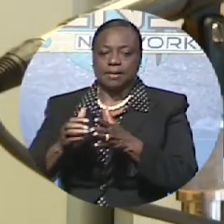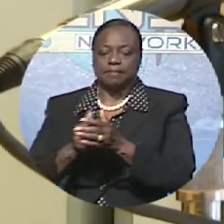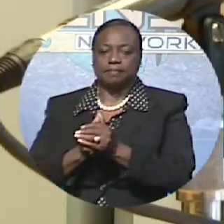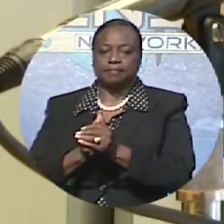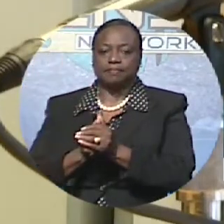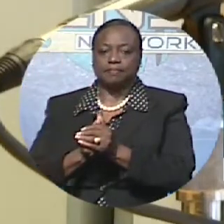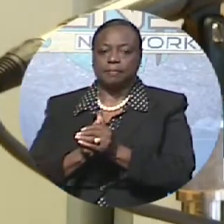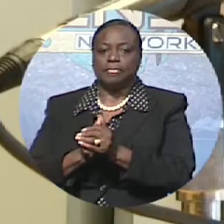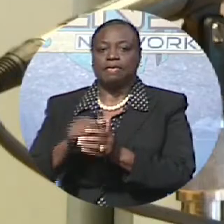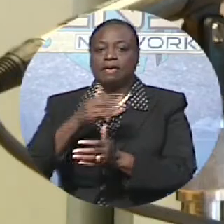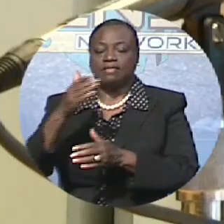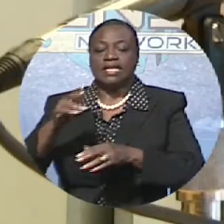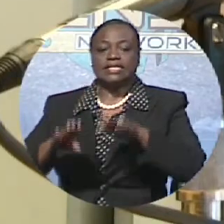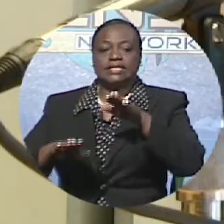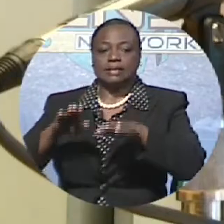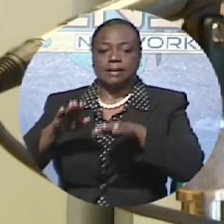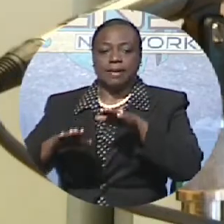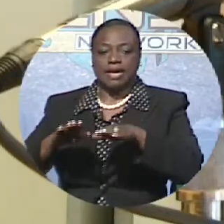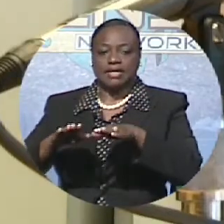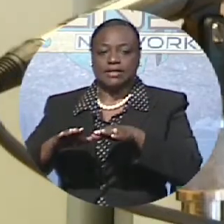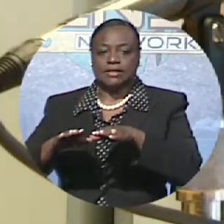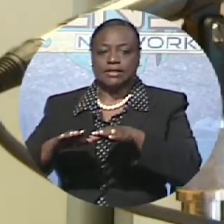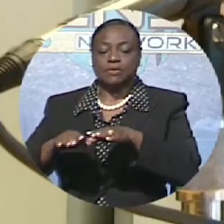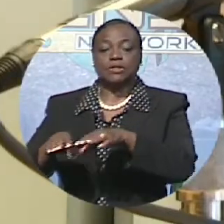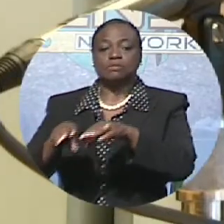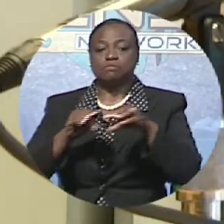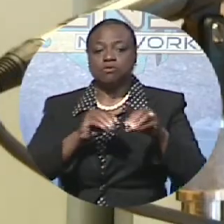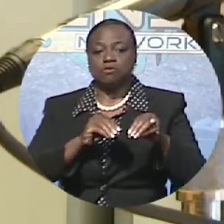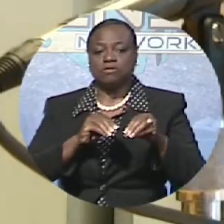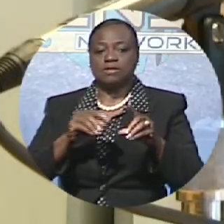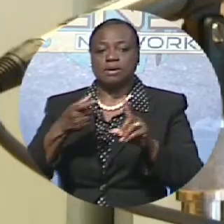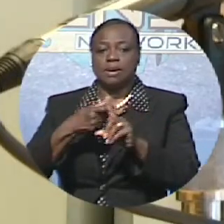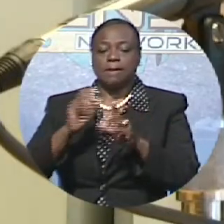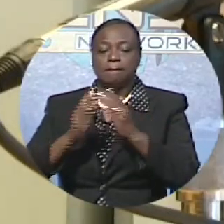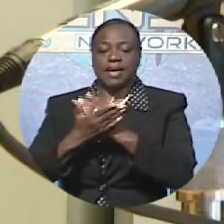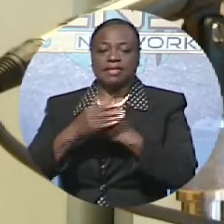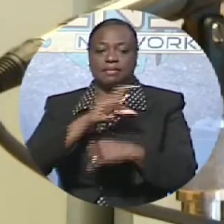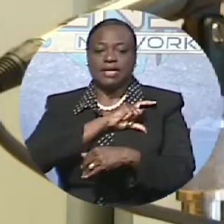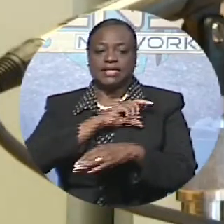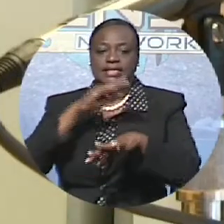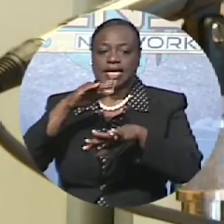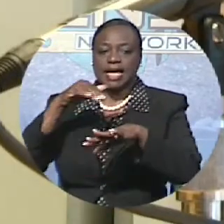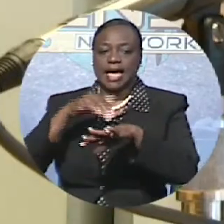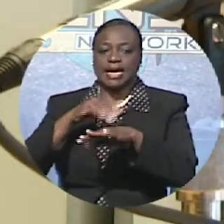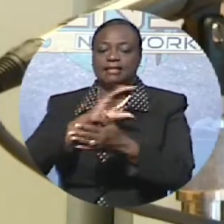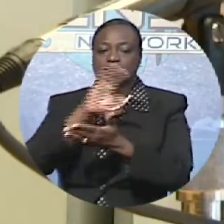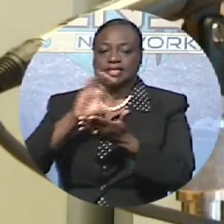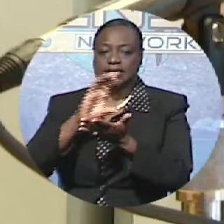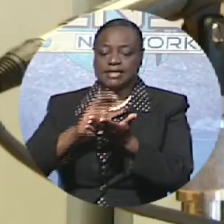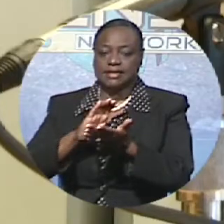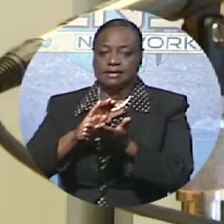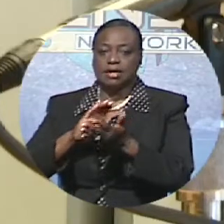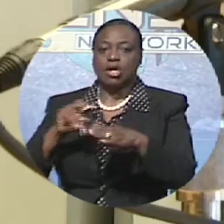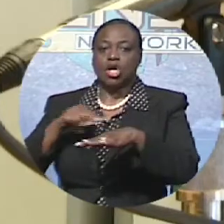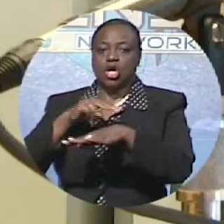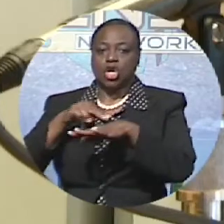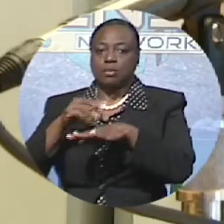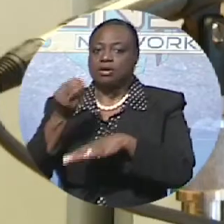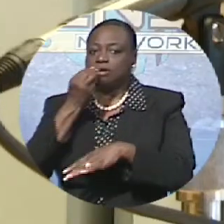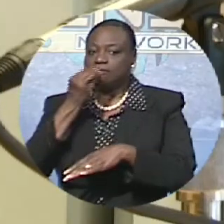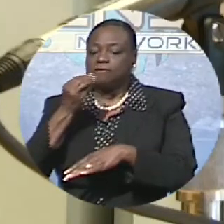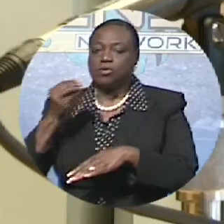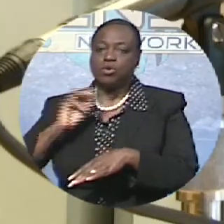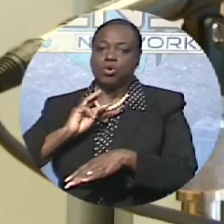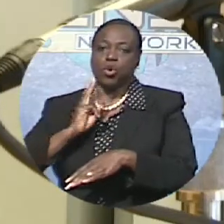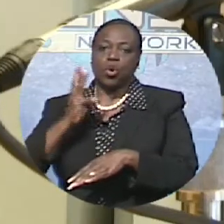fence. These banners were subsequently removed by officers at the center. As is the normal practice, food was prepared